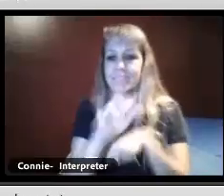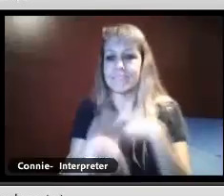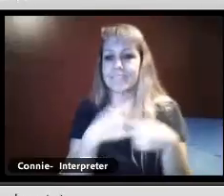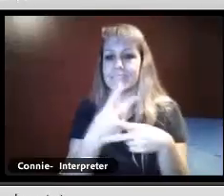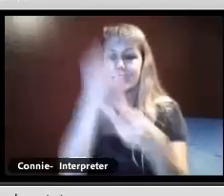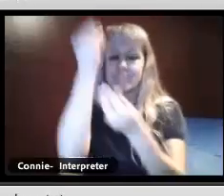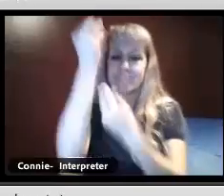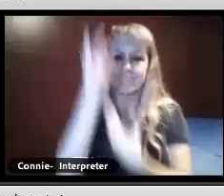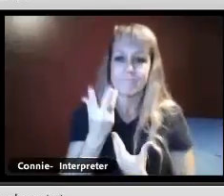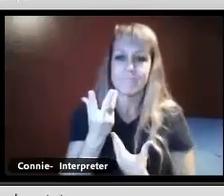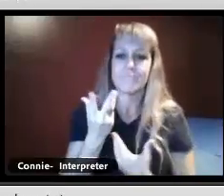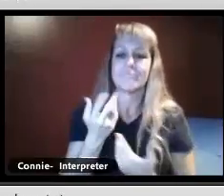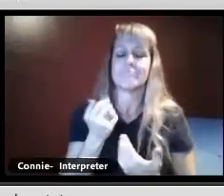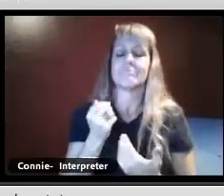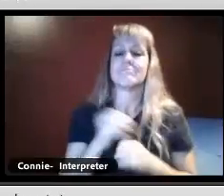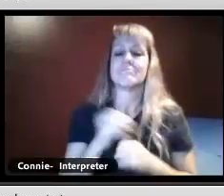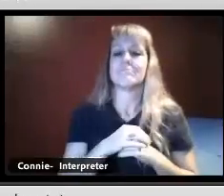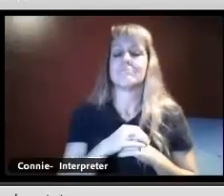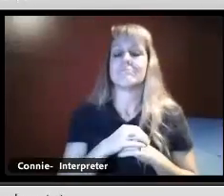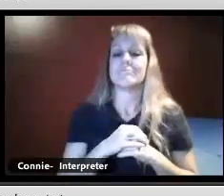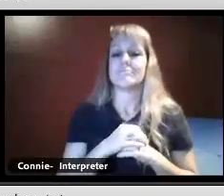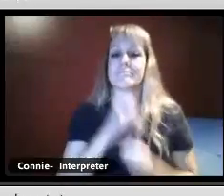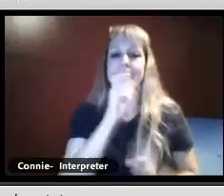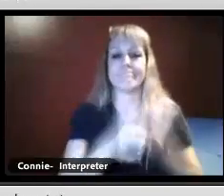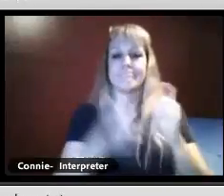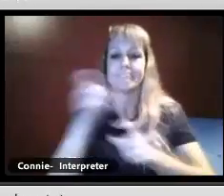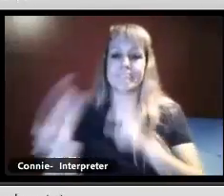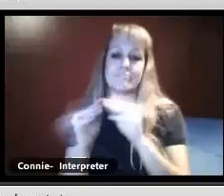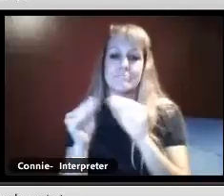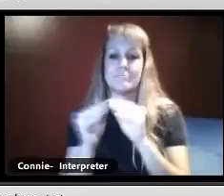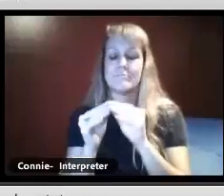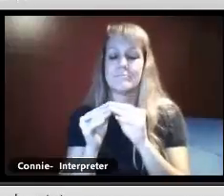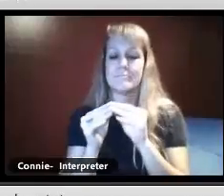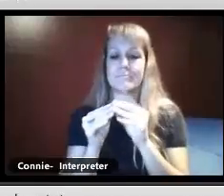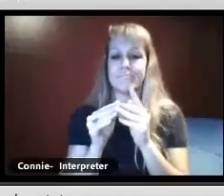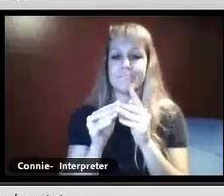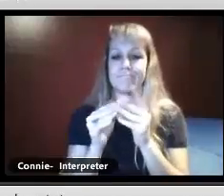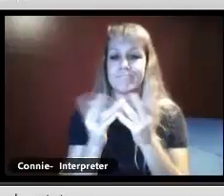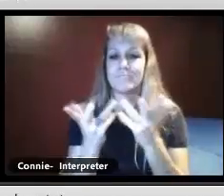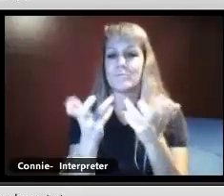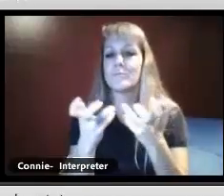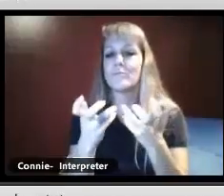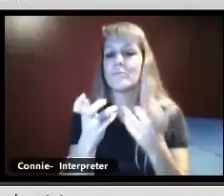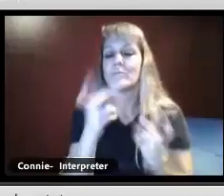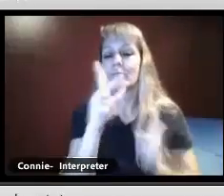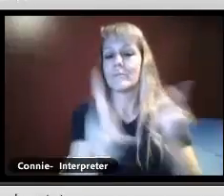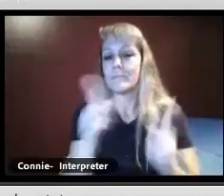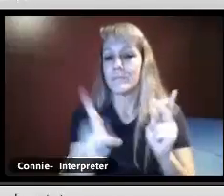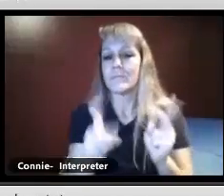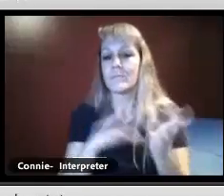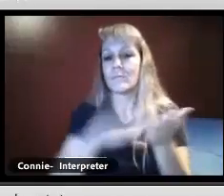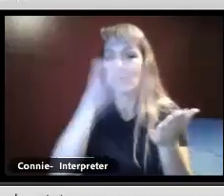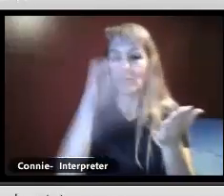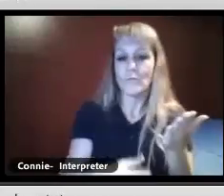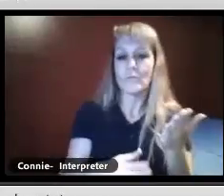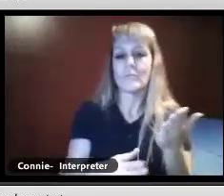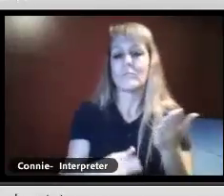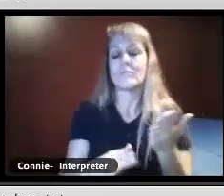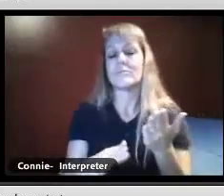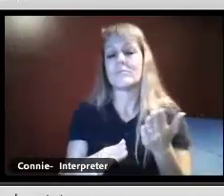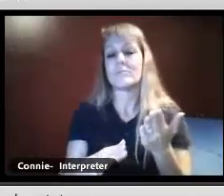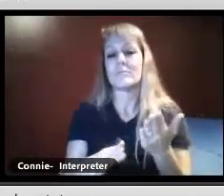materials into the hands and more to the point, into the heads of our patrons and students